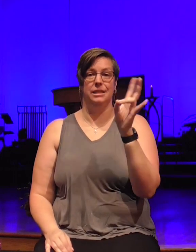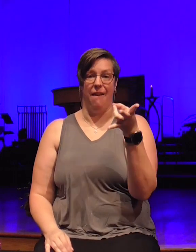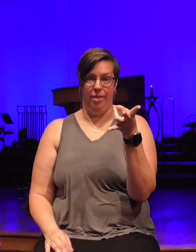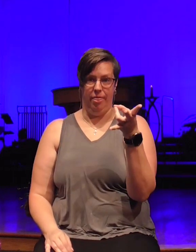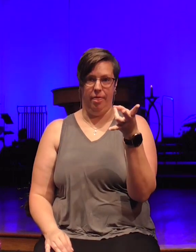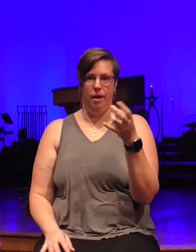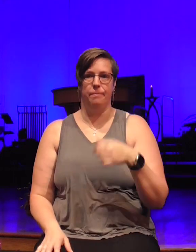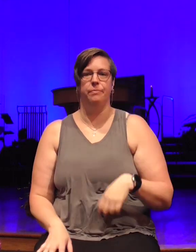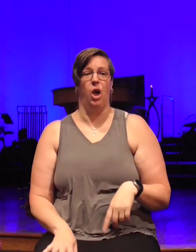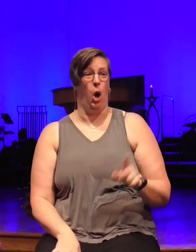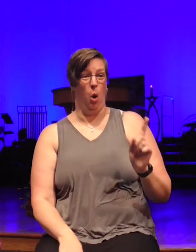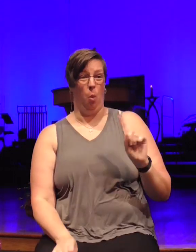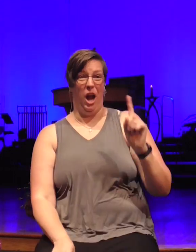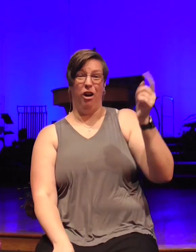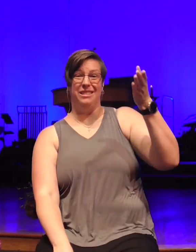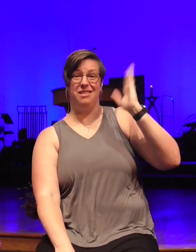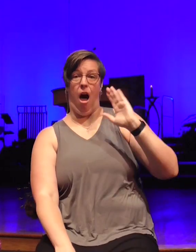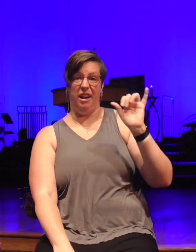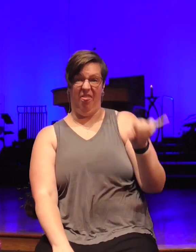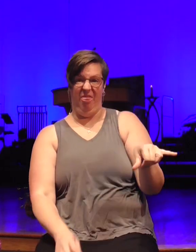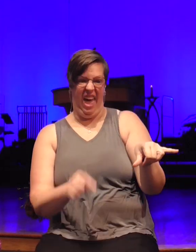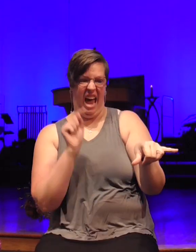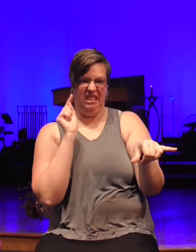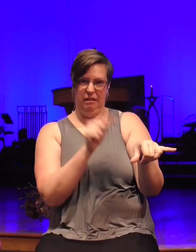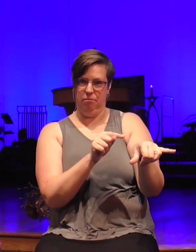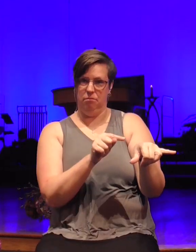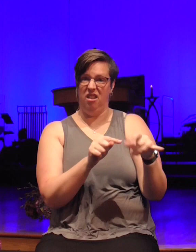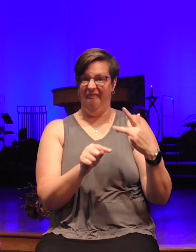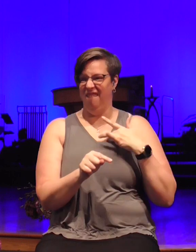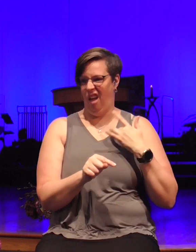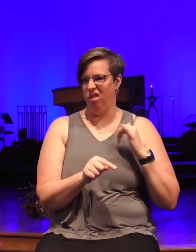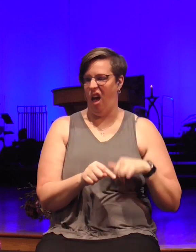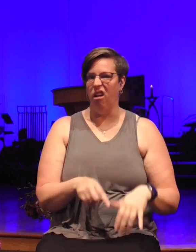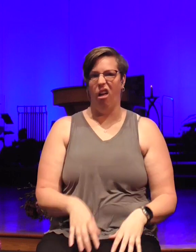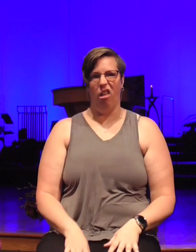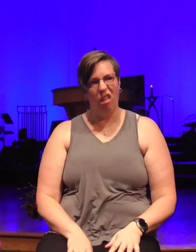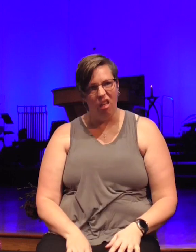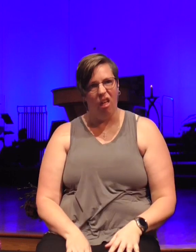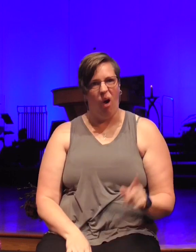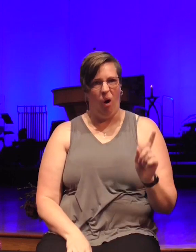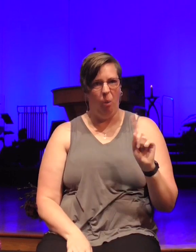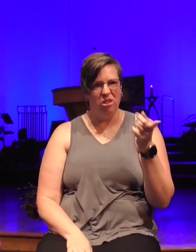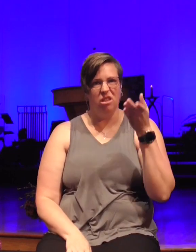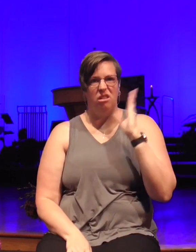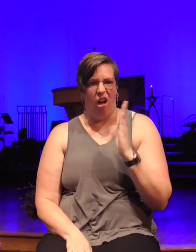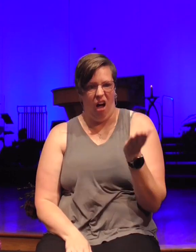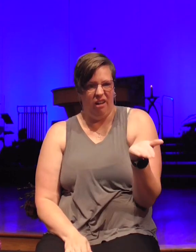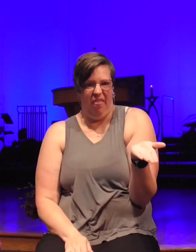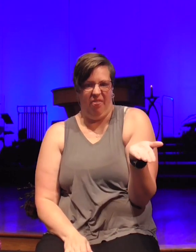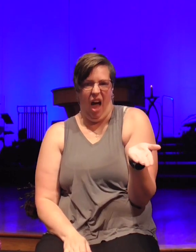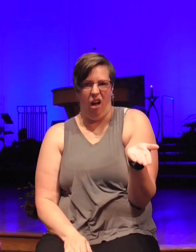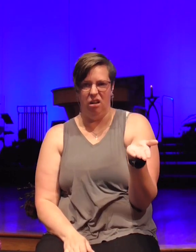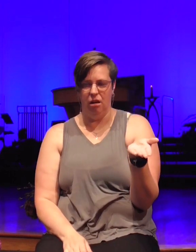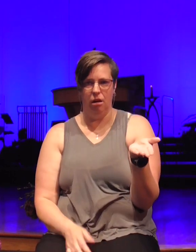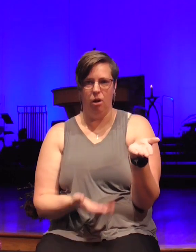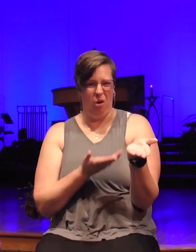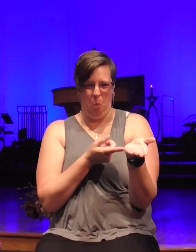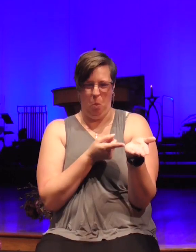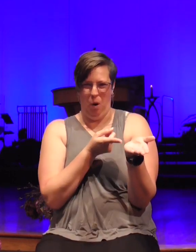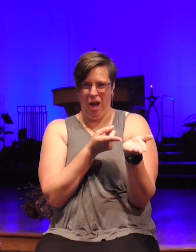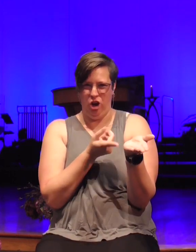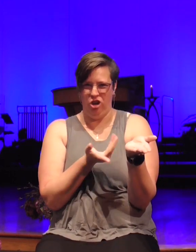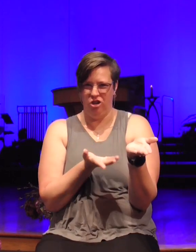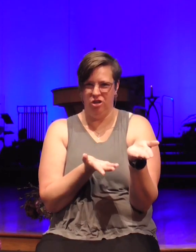in that? Have you ever felt that? Like, ugh. How could God be an expression of